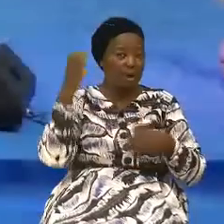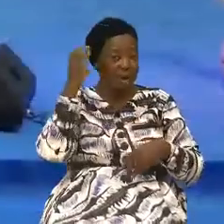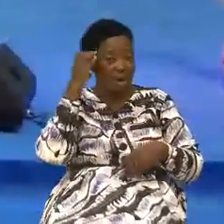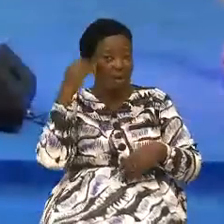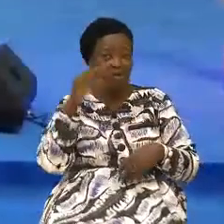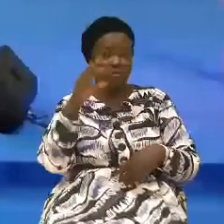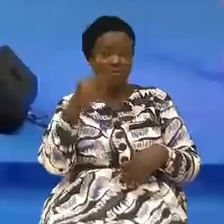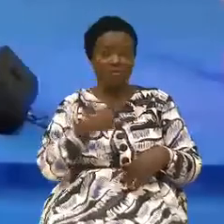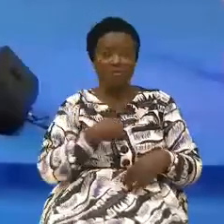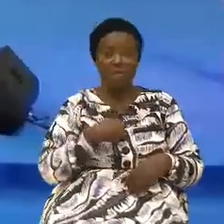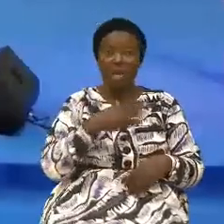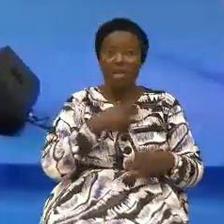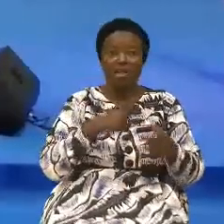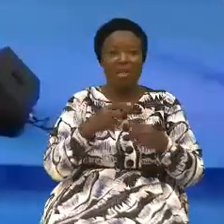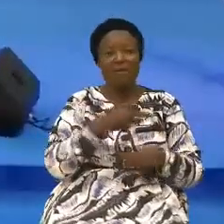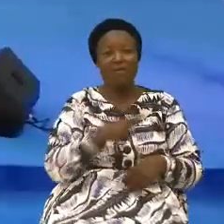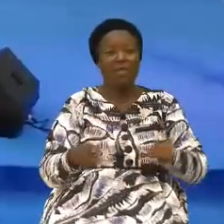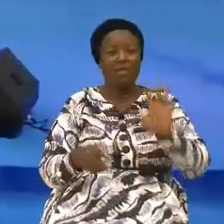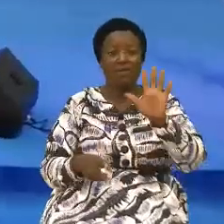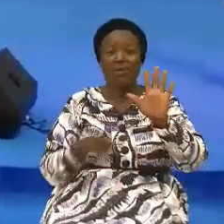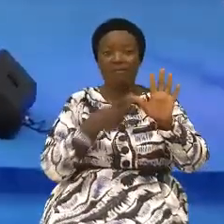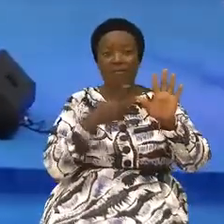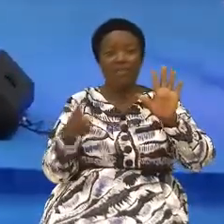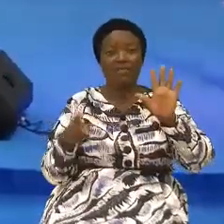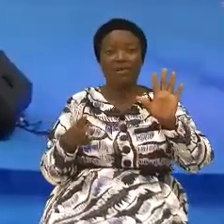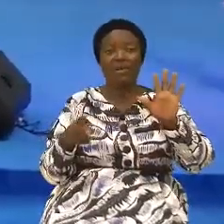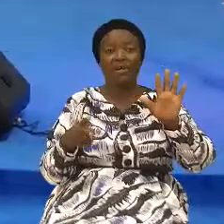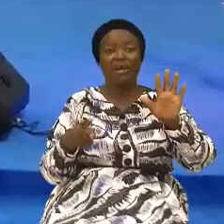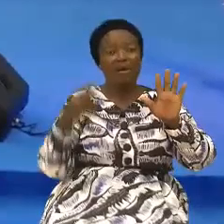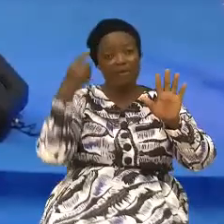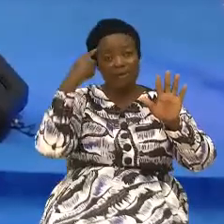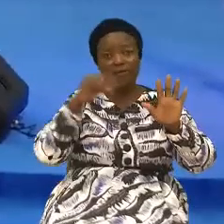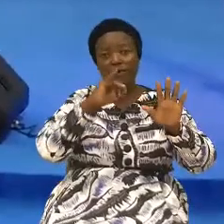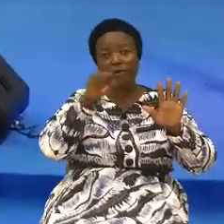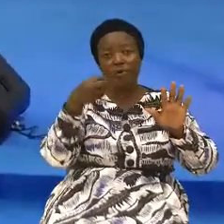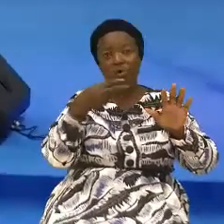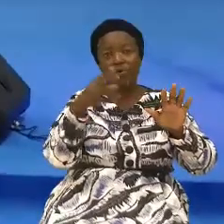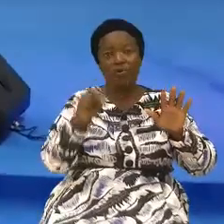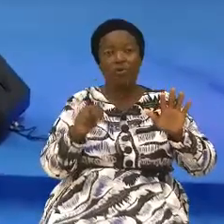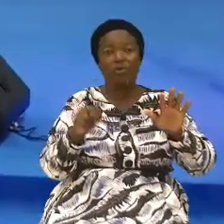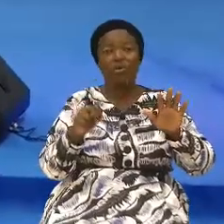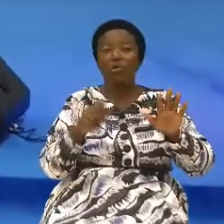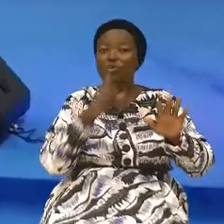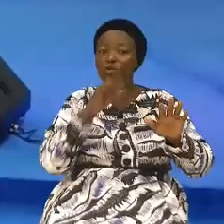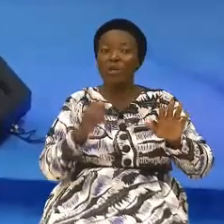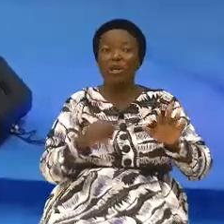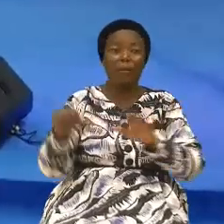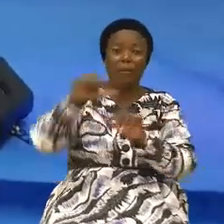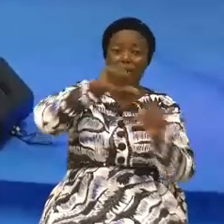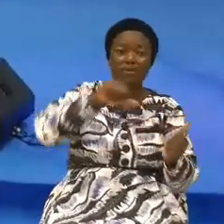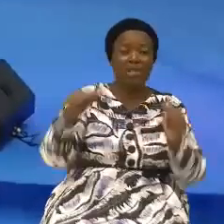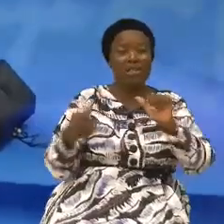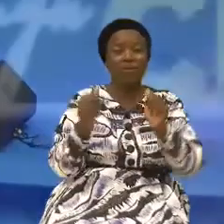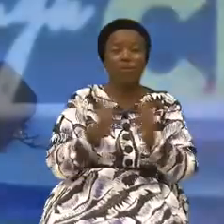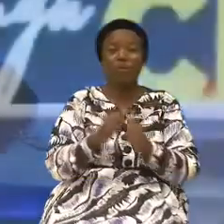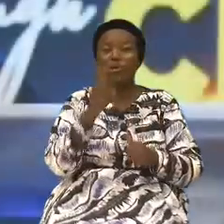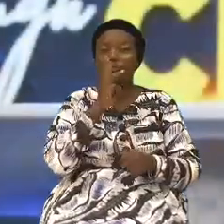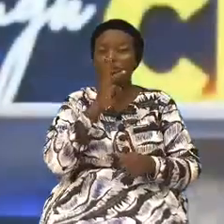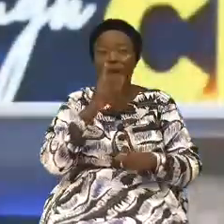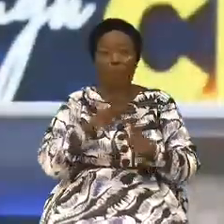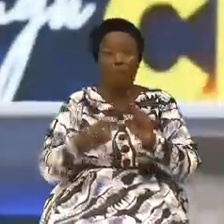in verse 5, for John truly baptized with water, but ye shall